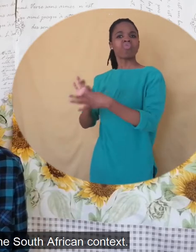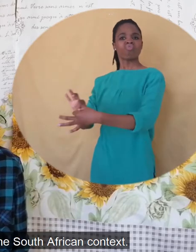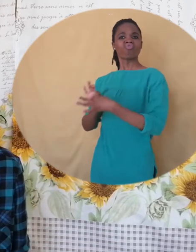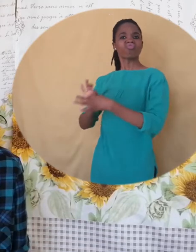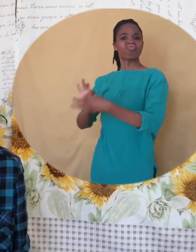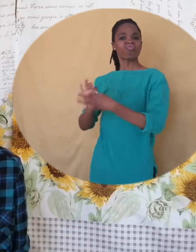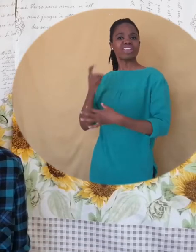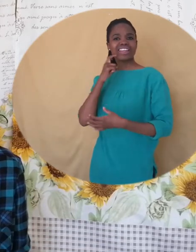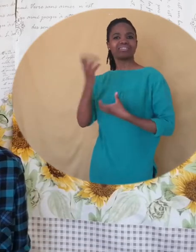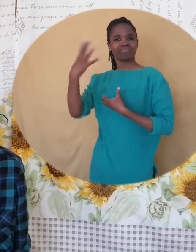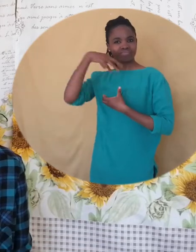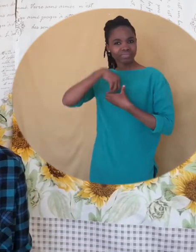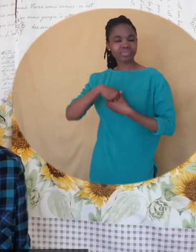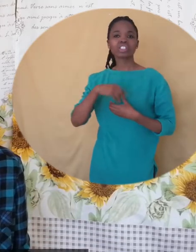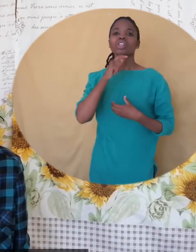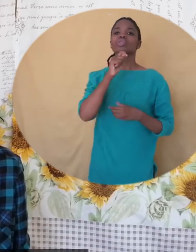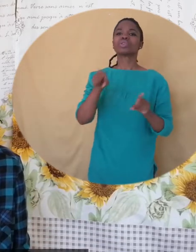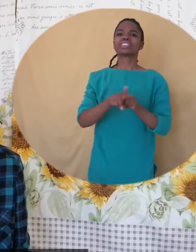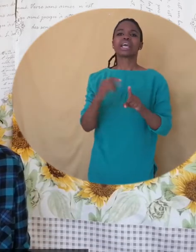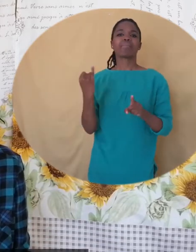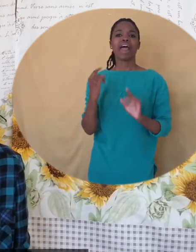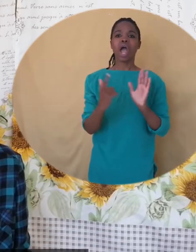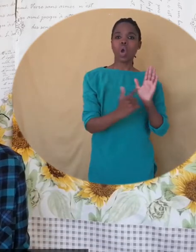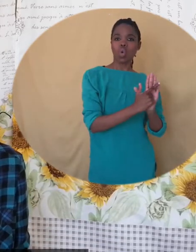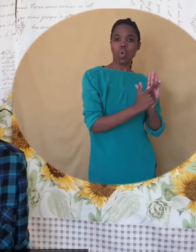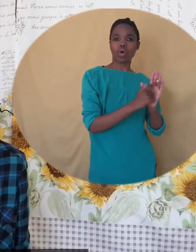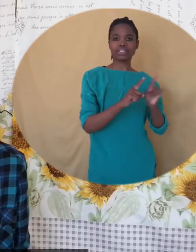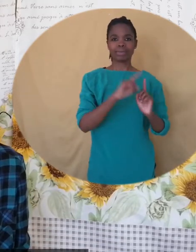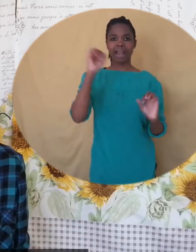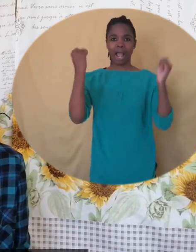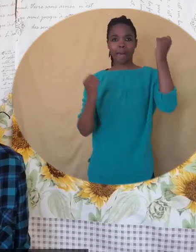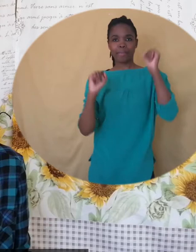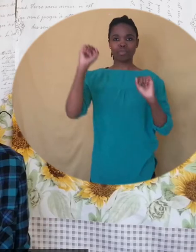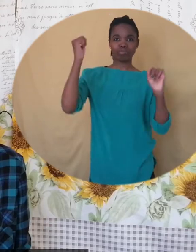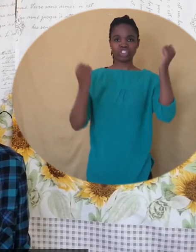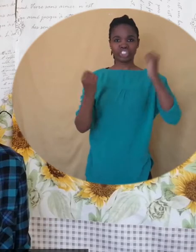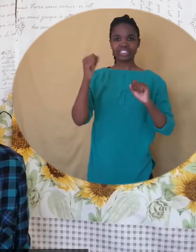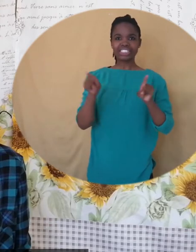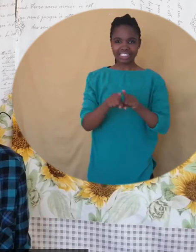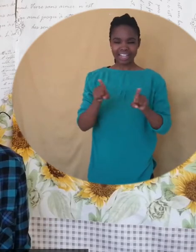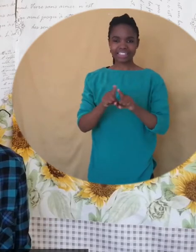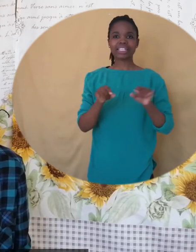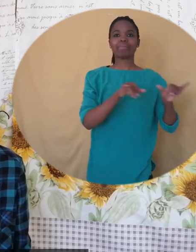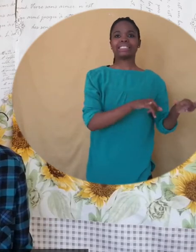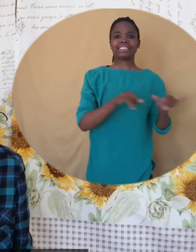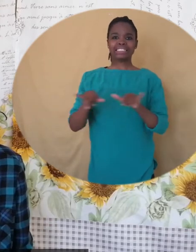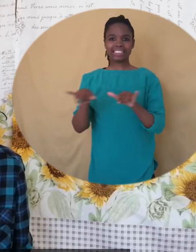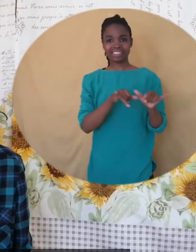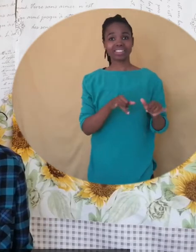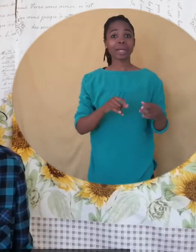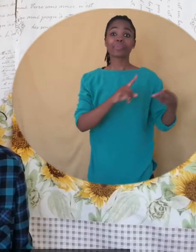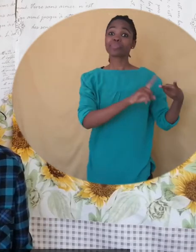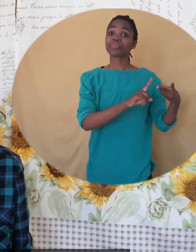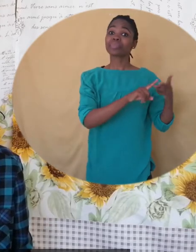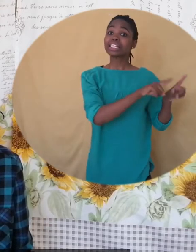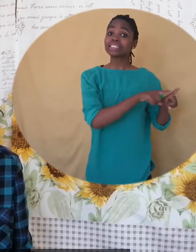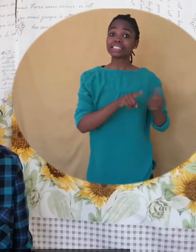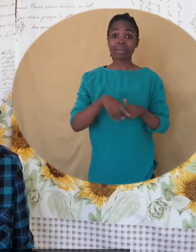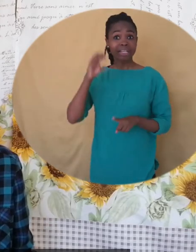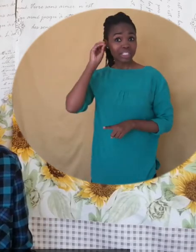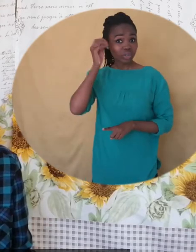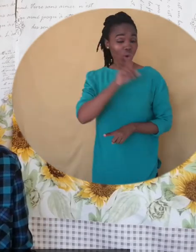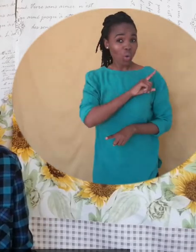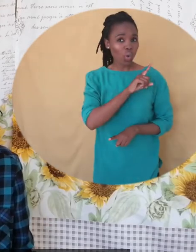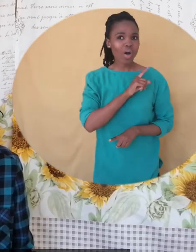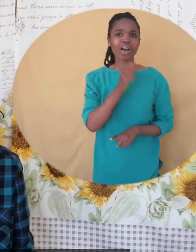context, you know. So it talks about they call it the law of the machine, you know, in the country. It's also quite